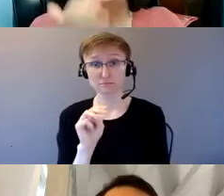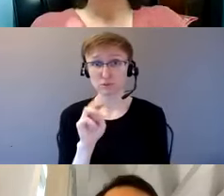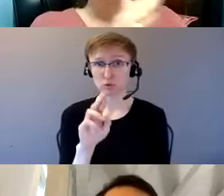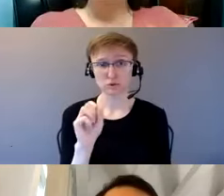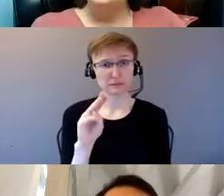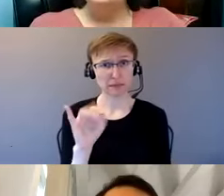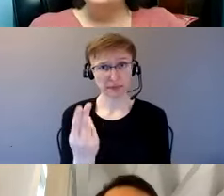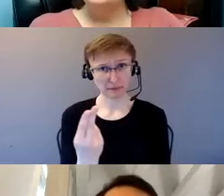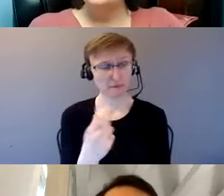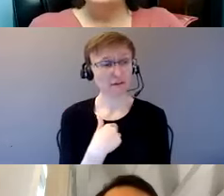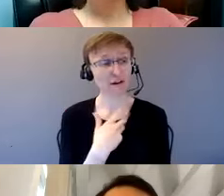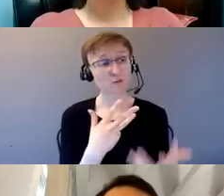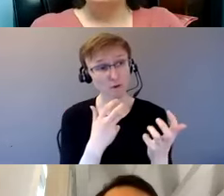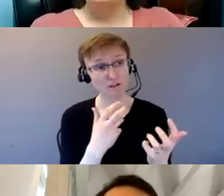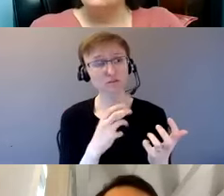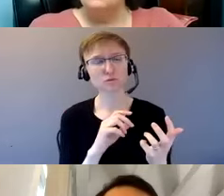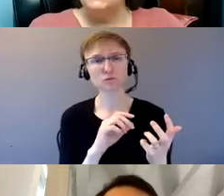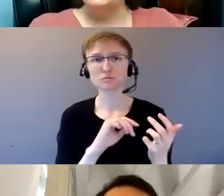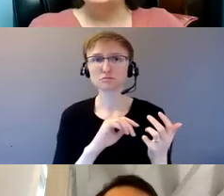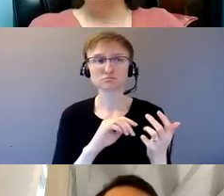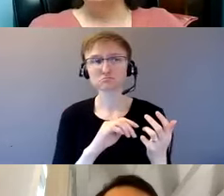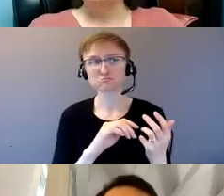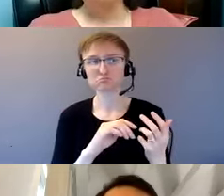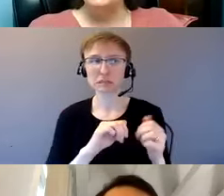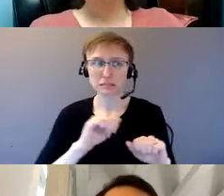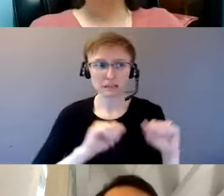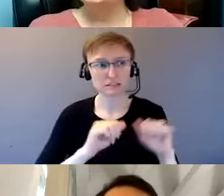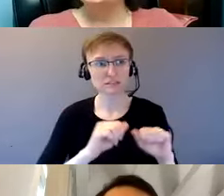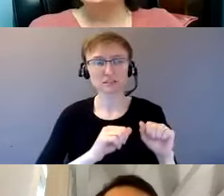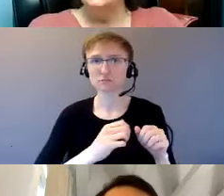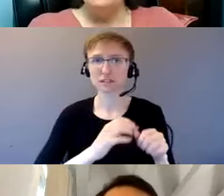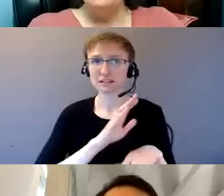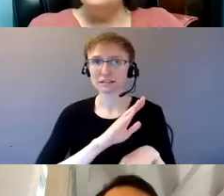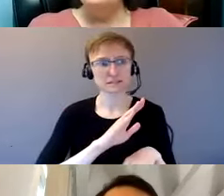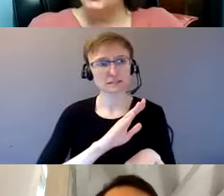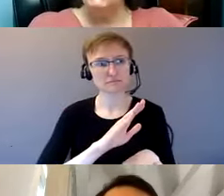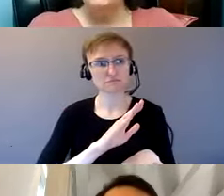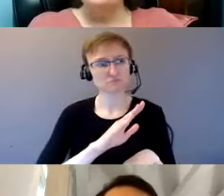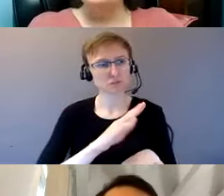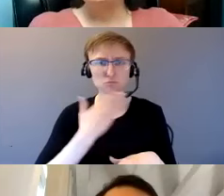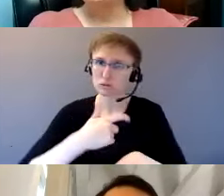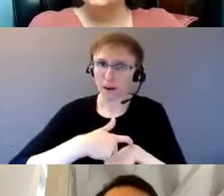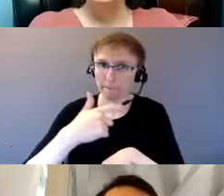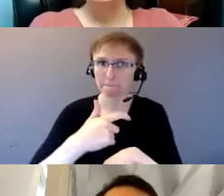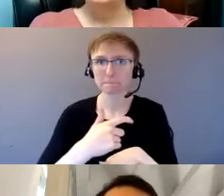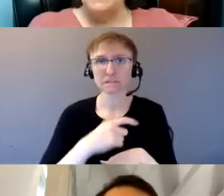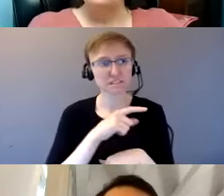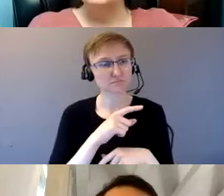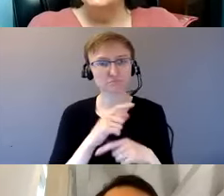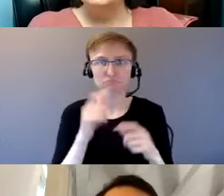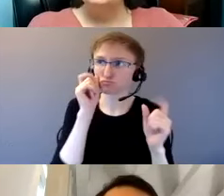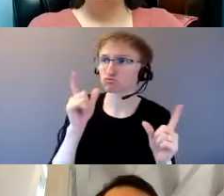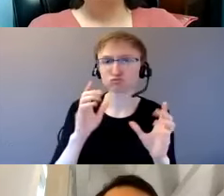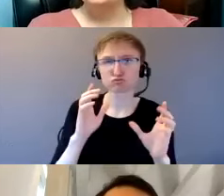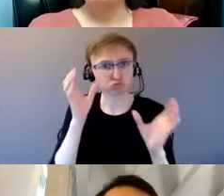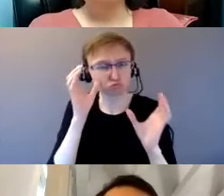that. What attempts have been made to educate him? Have people talked to him about the concerns around